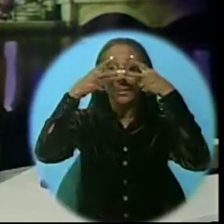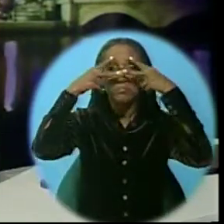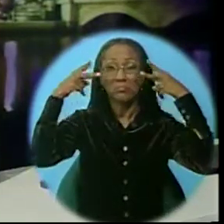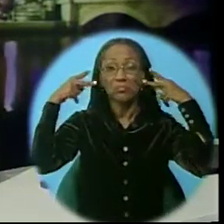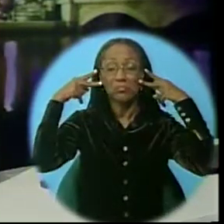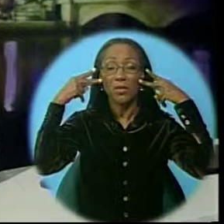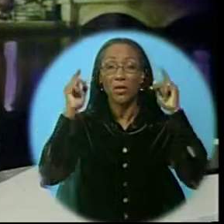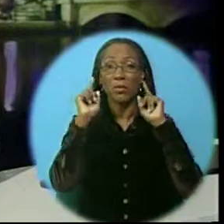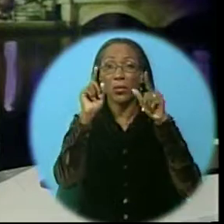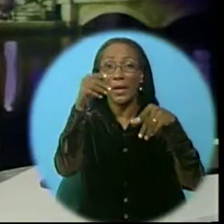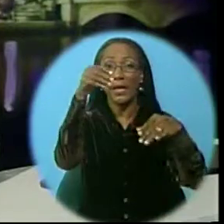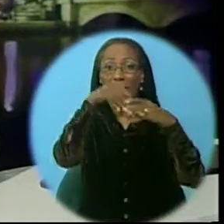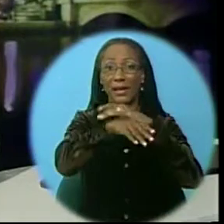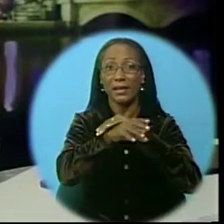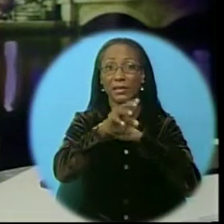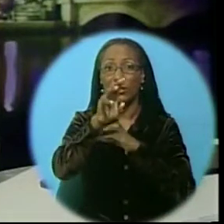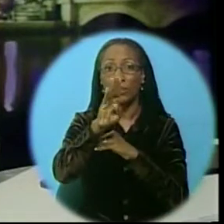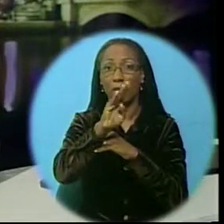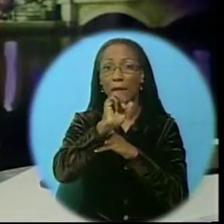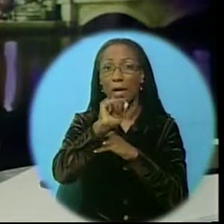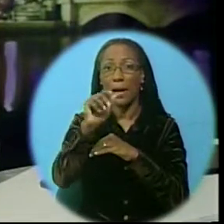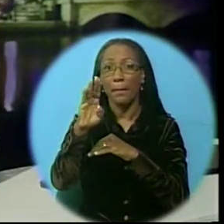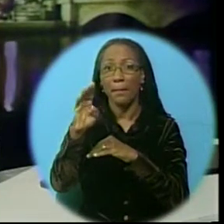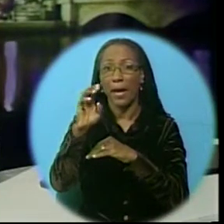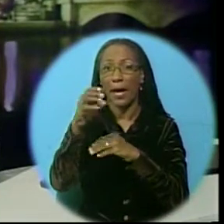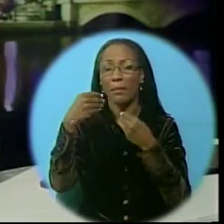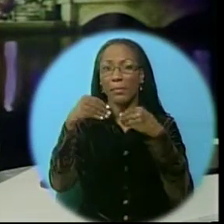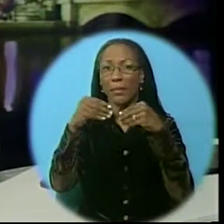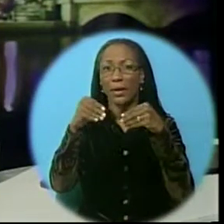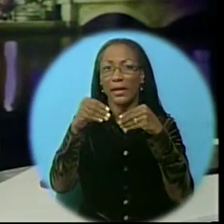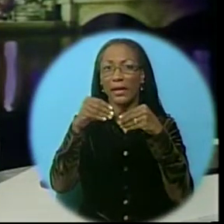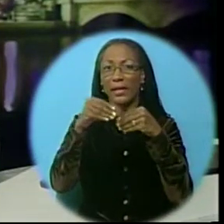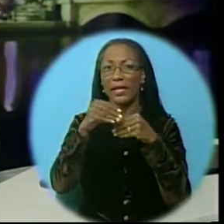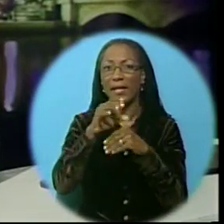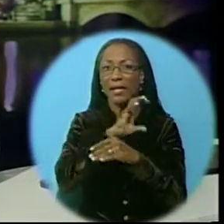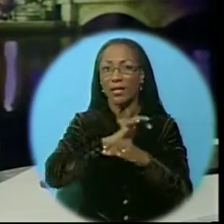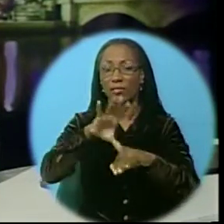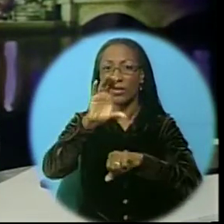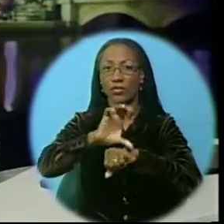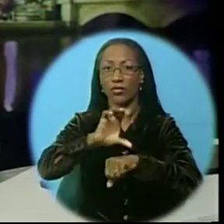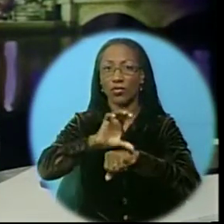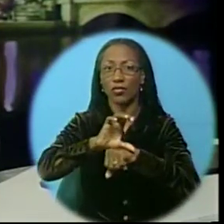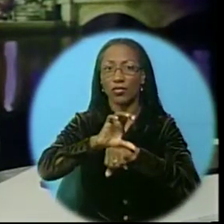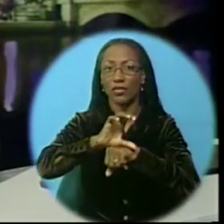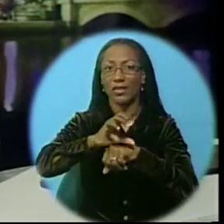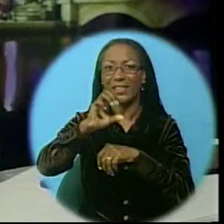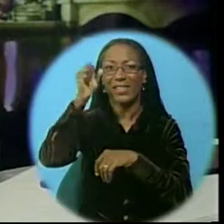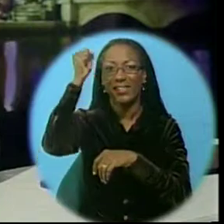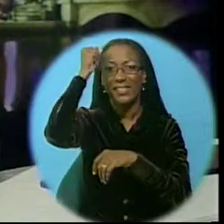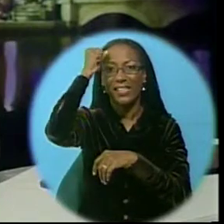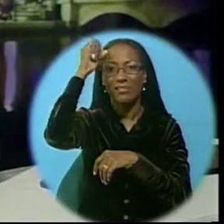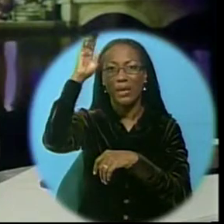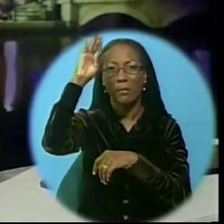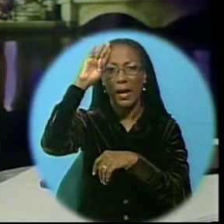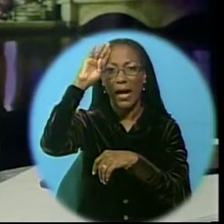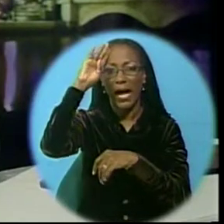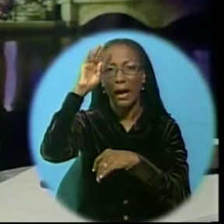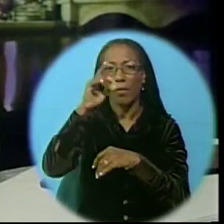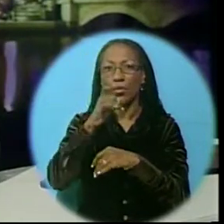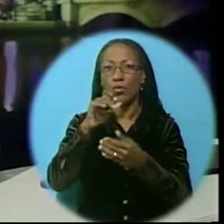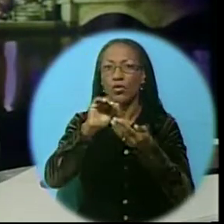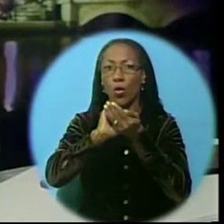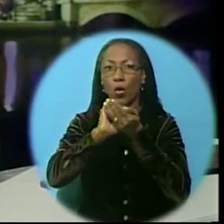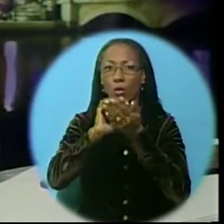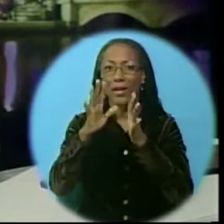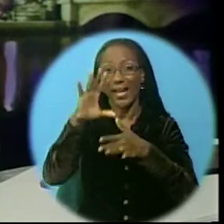up Bab's Mini Mart in Darrells Road, Christchurch this afternoon. The victims are Stephen Babb of St. Matthias, who owns the business, and